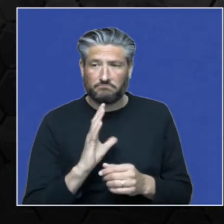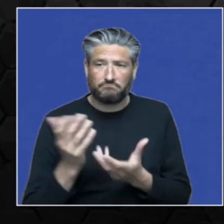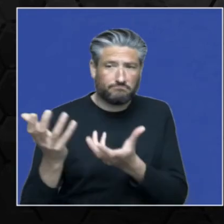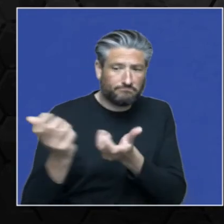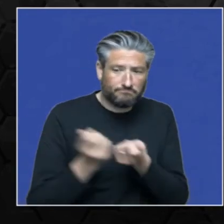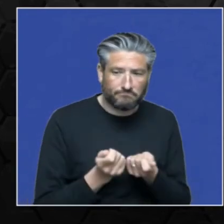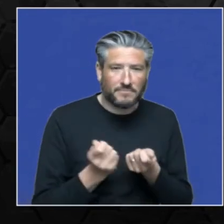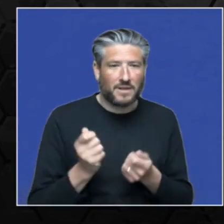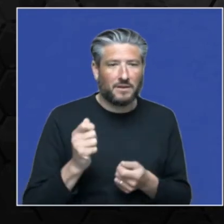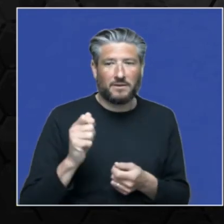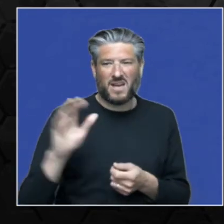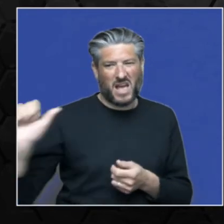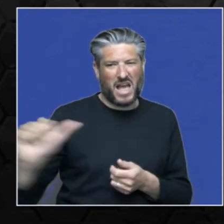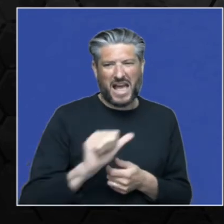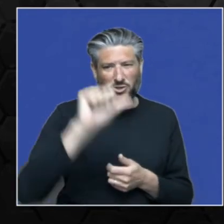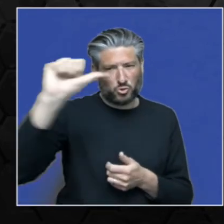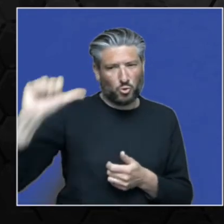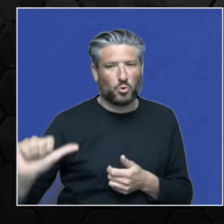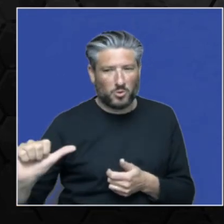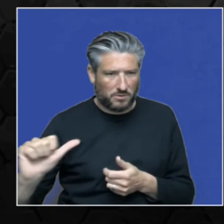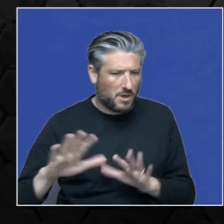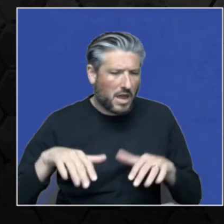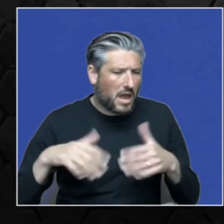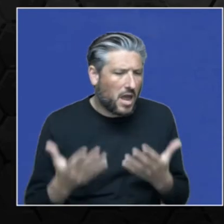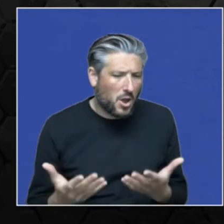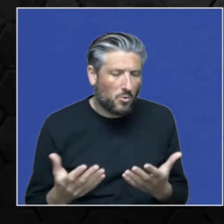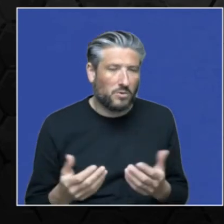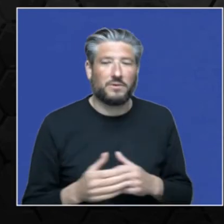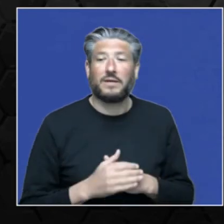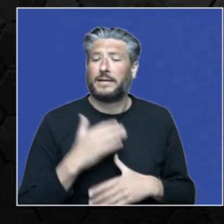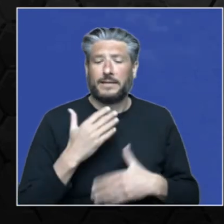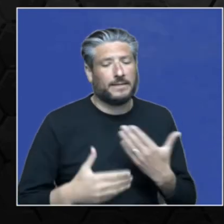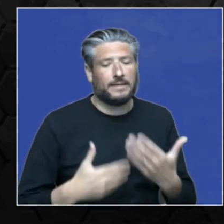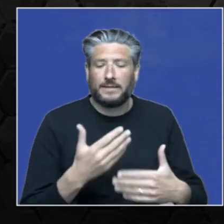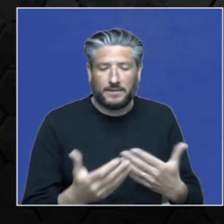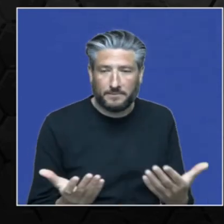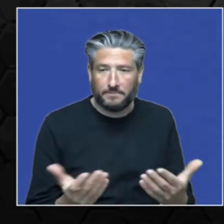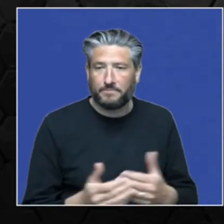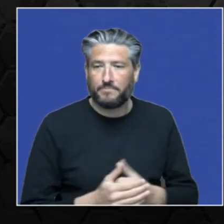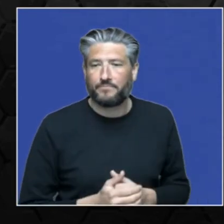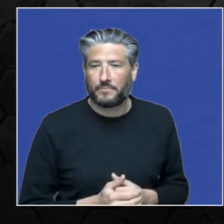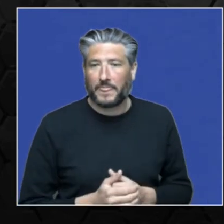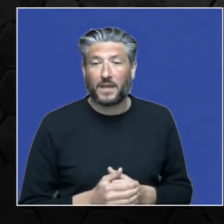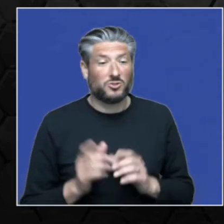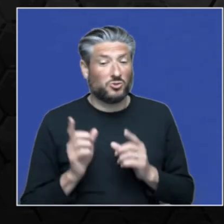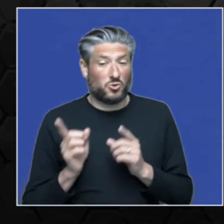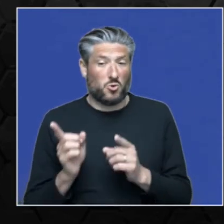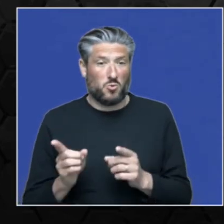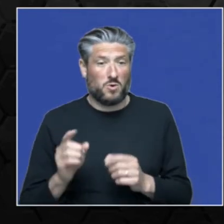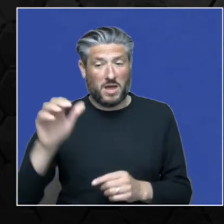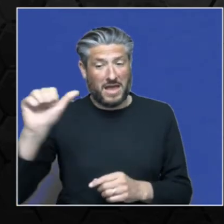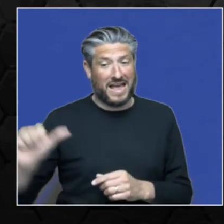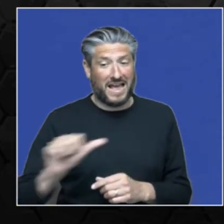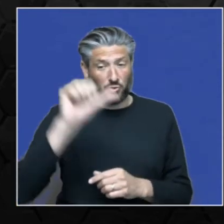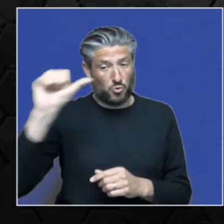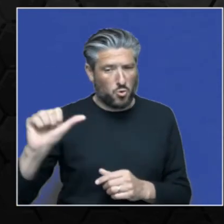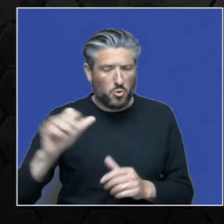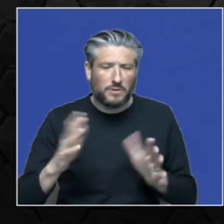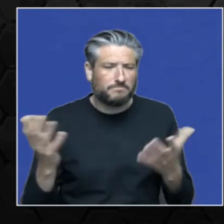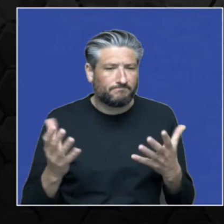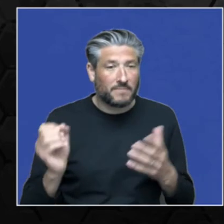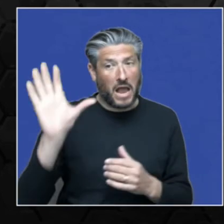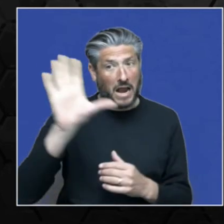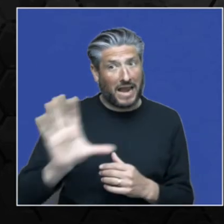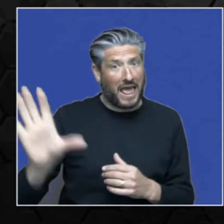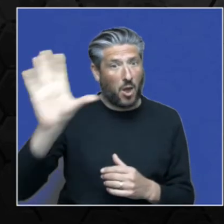Microsoft Azure provides the Azure Machine Learning Service, a cloud-based platform for creating, managing, and publishing